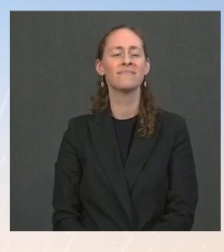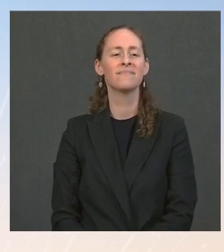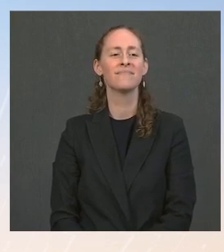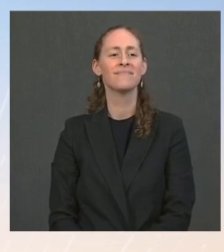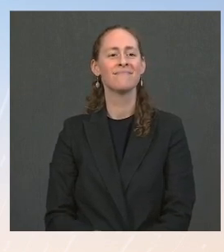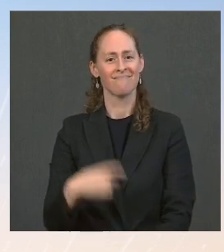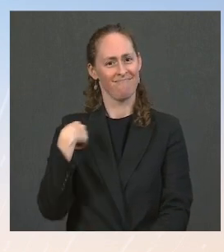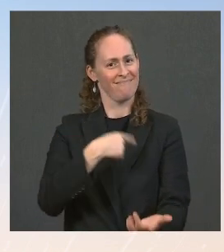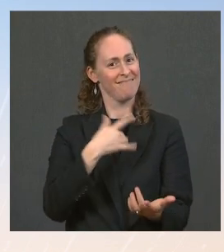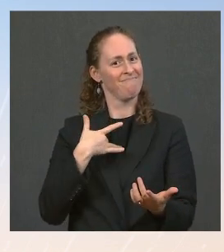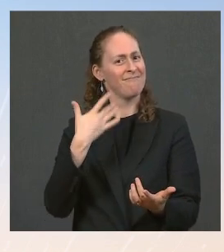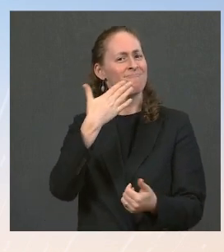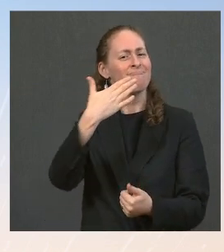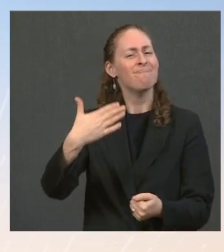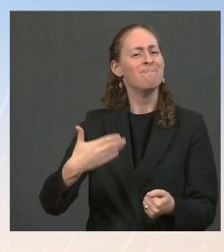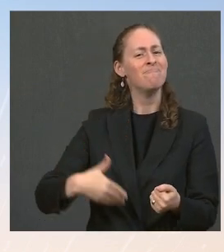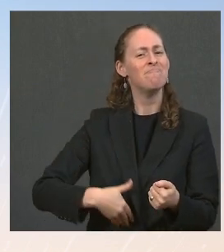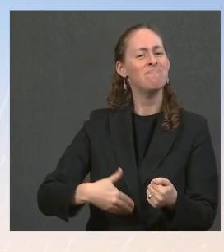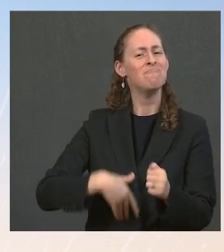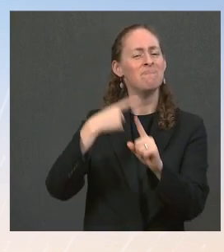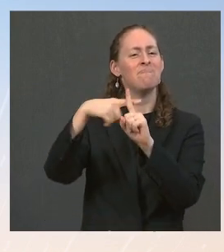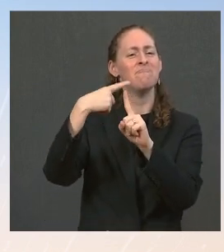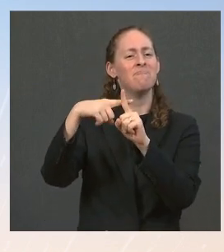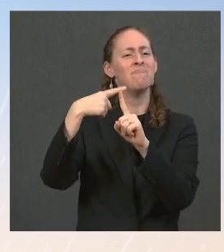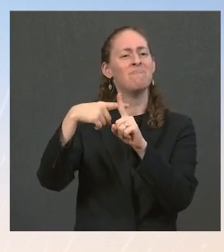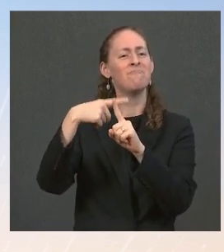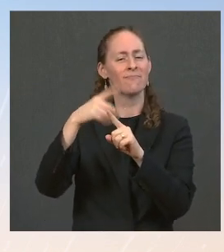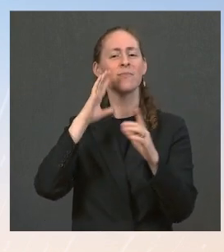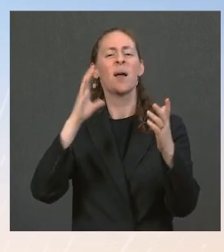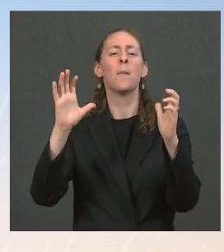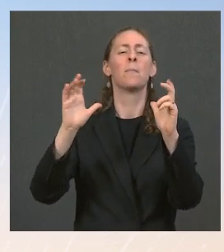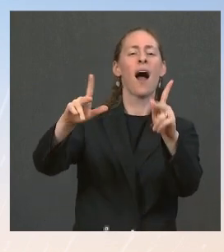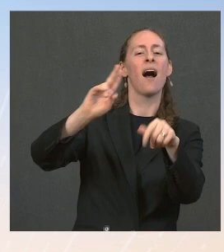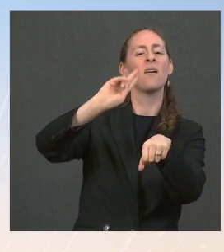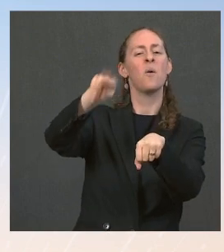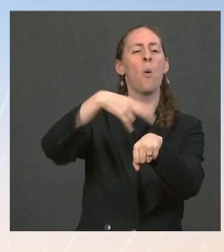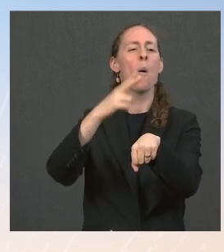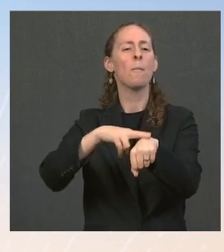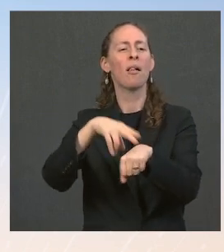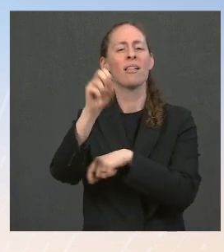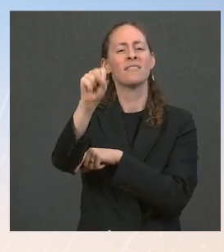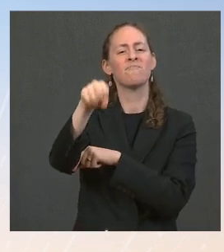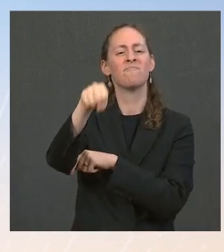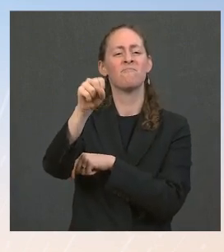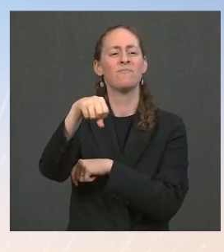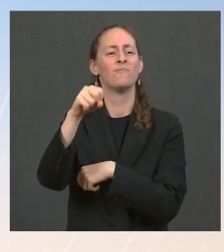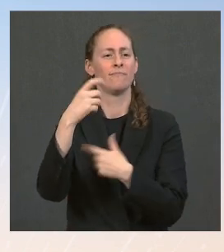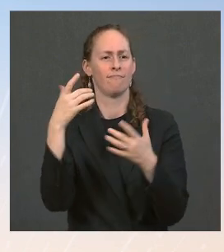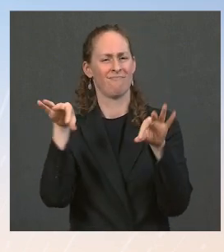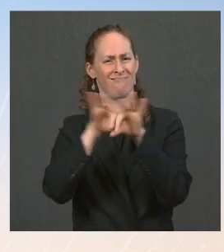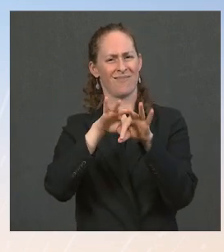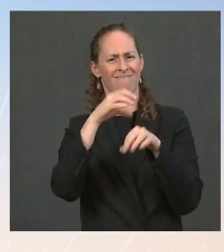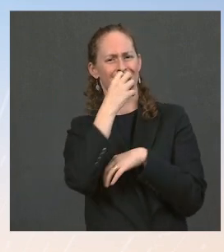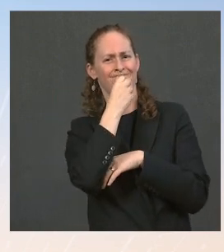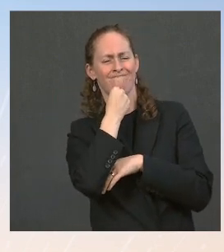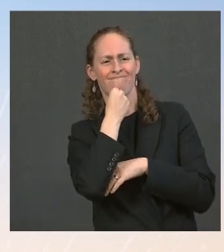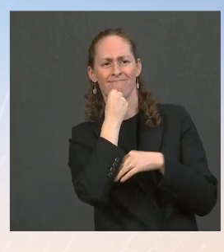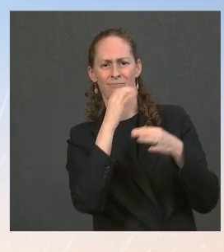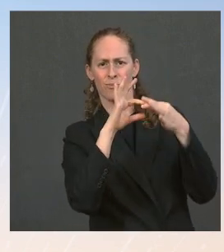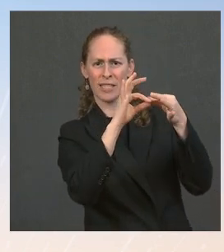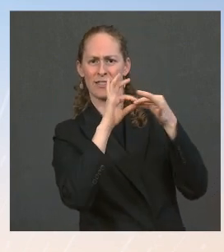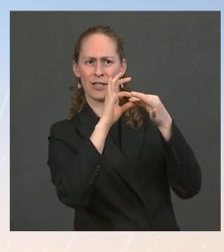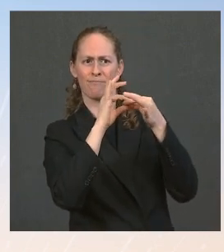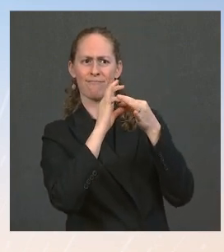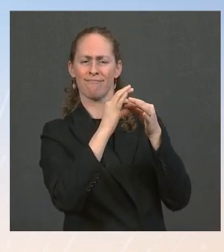is hopeful, this is a step in returning to normal in a long, important, abiding relationship that the United States has with